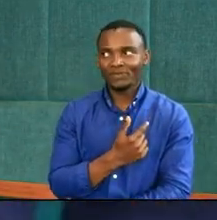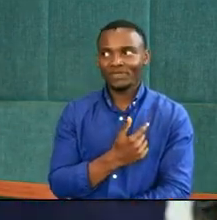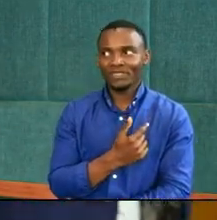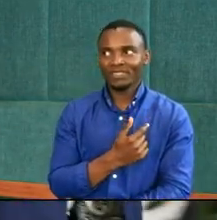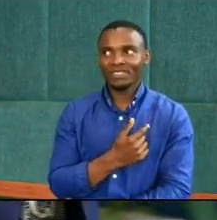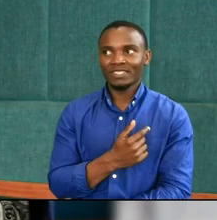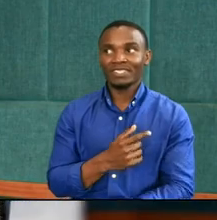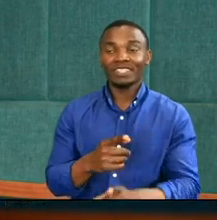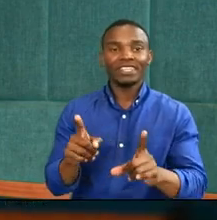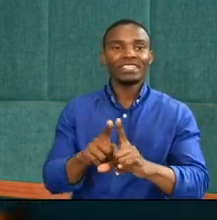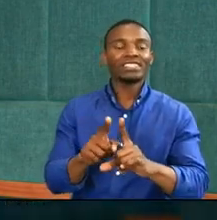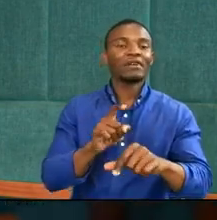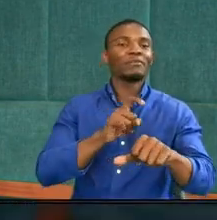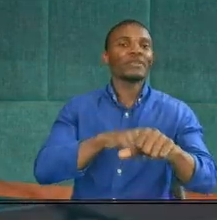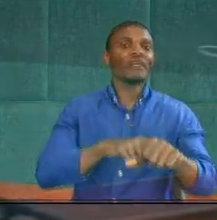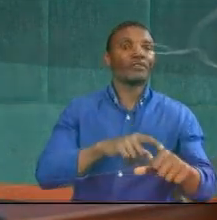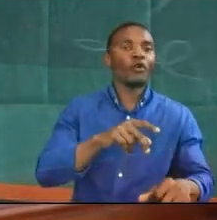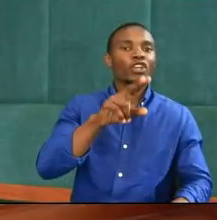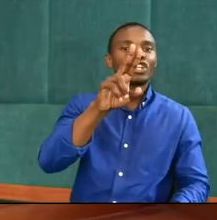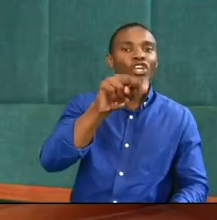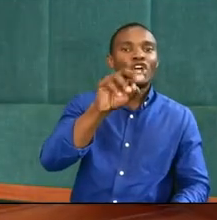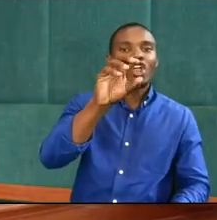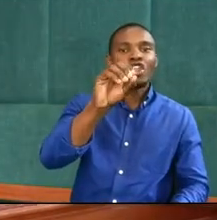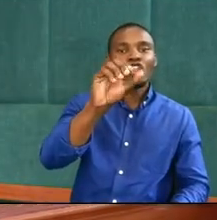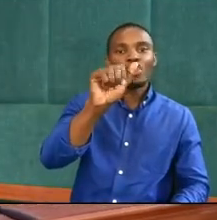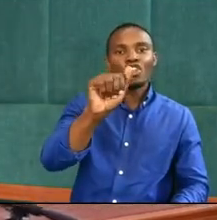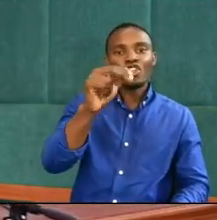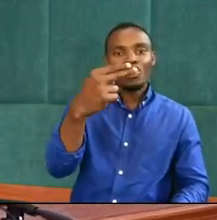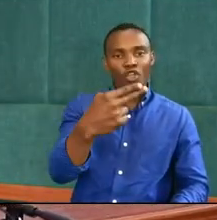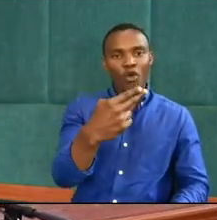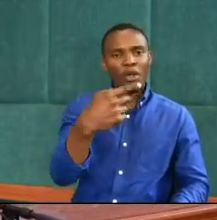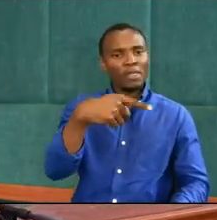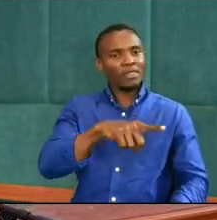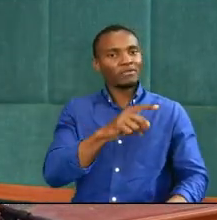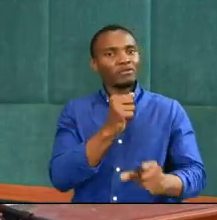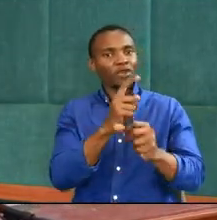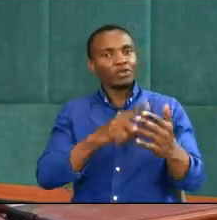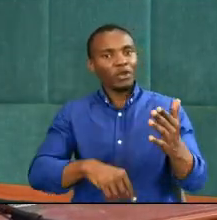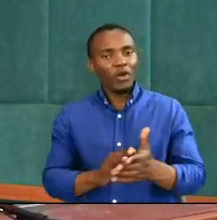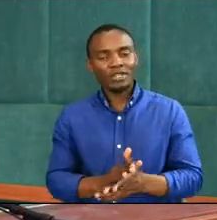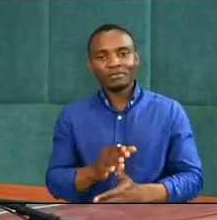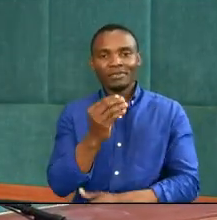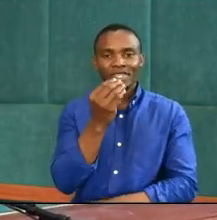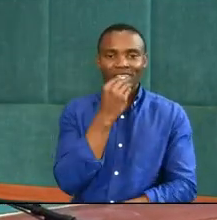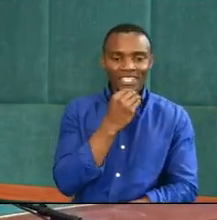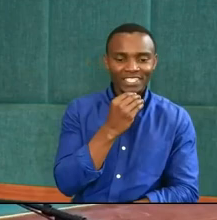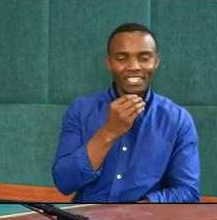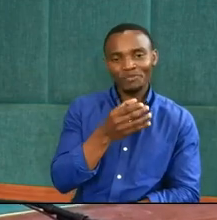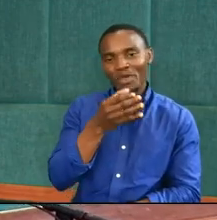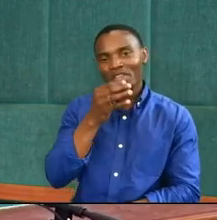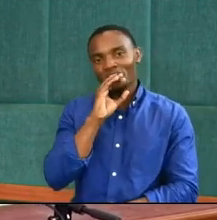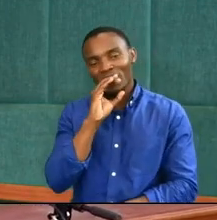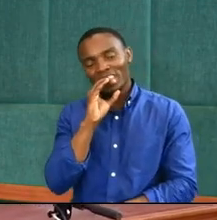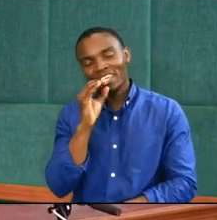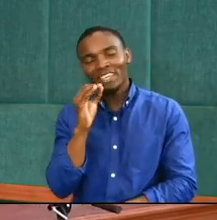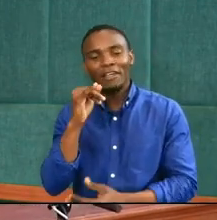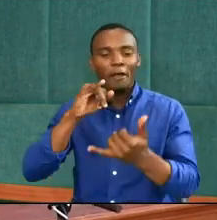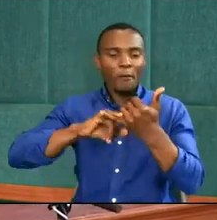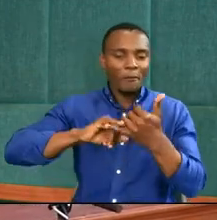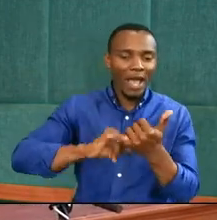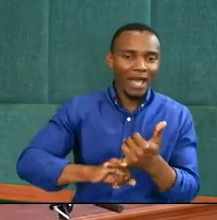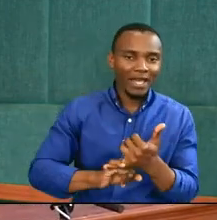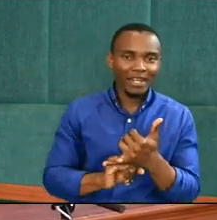As it was in the days of Noah, same thing. They were eating and drinking, marrying and